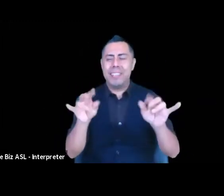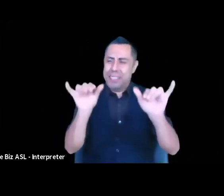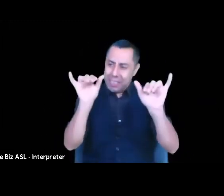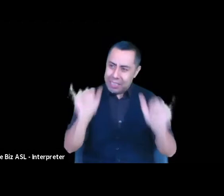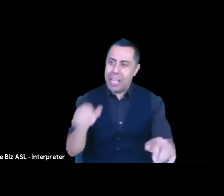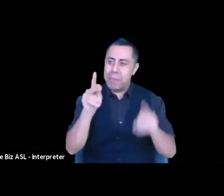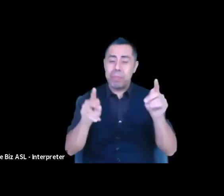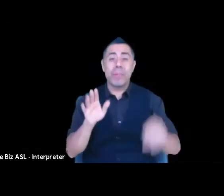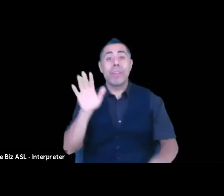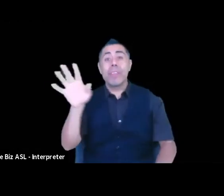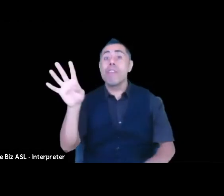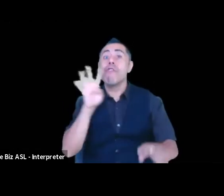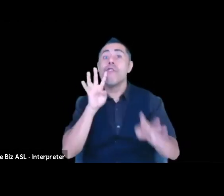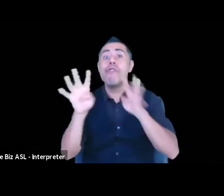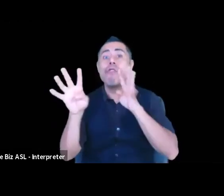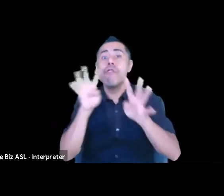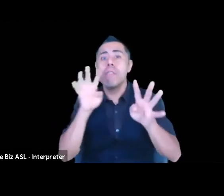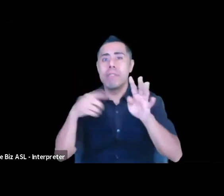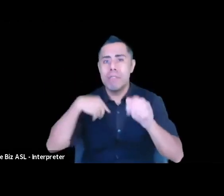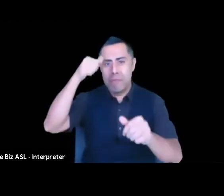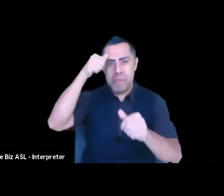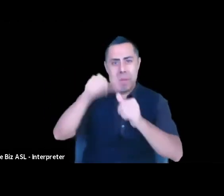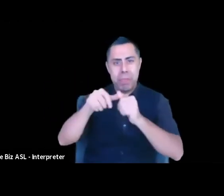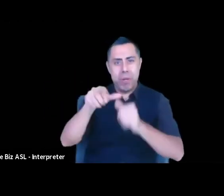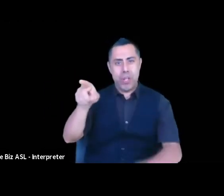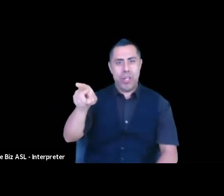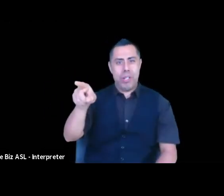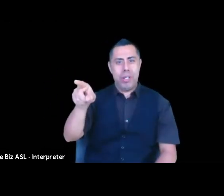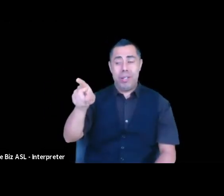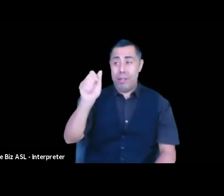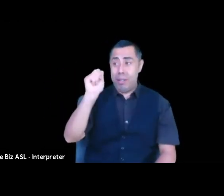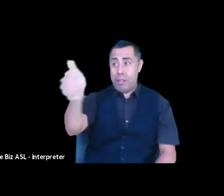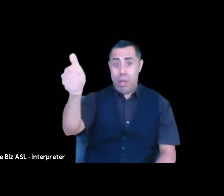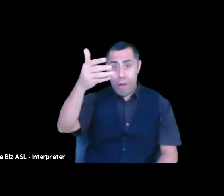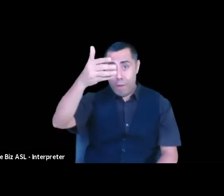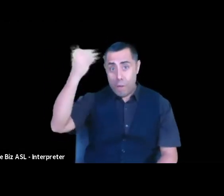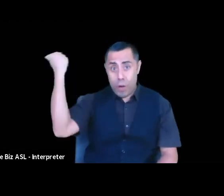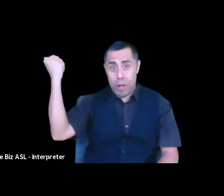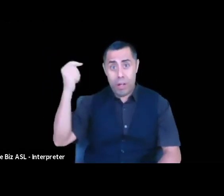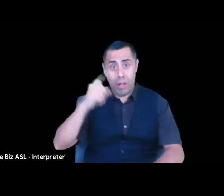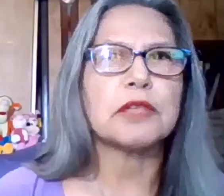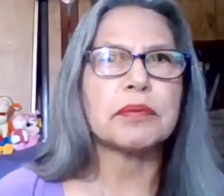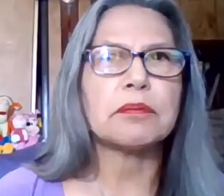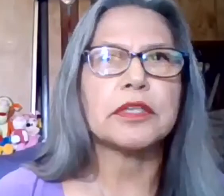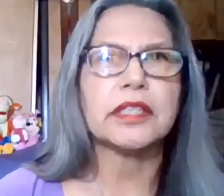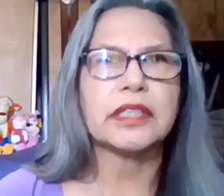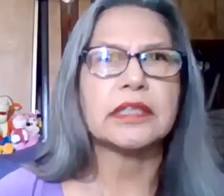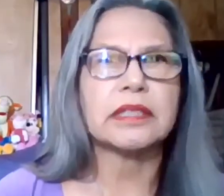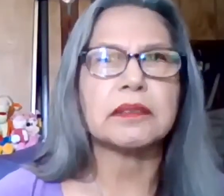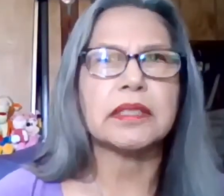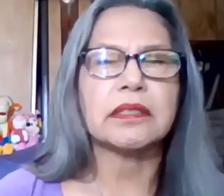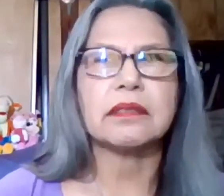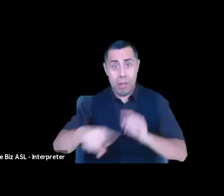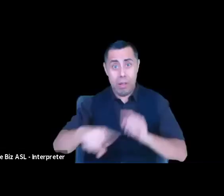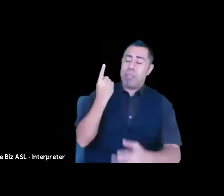said to me. And they probably don't remember themselves, but you know, when it's said to you, you feel it and you remember it,